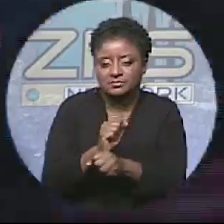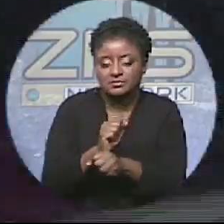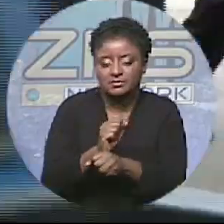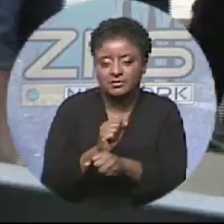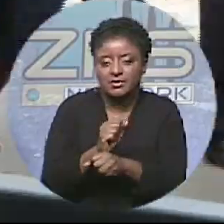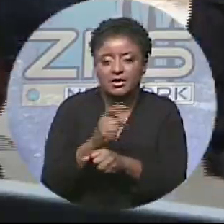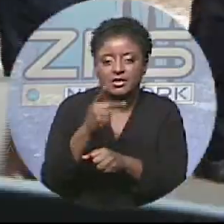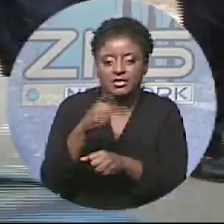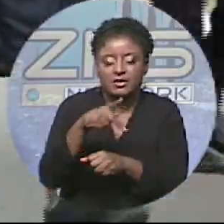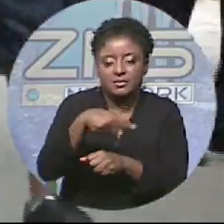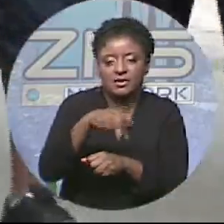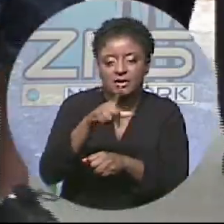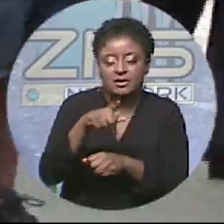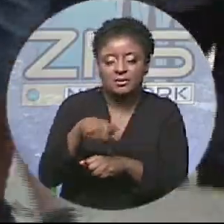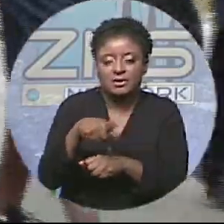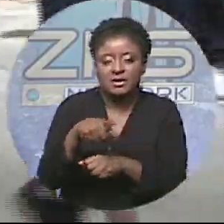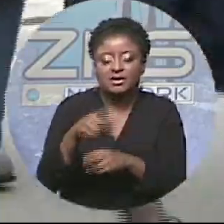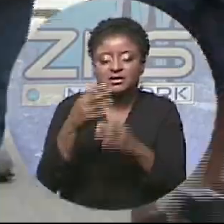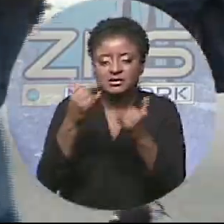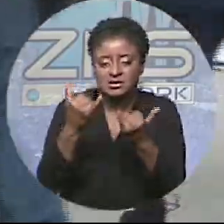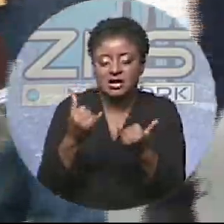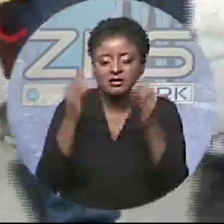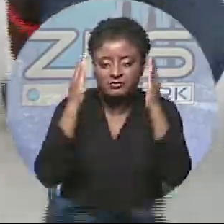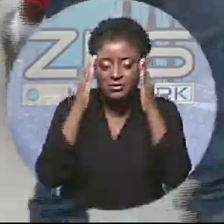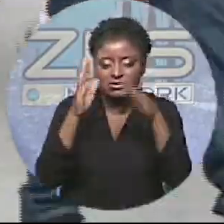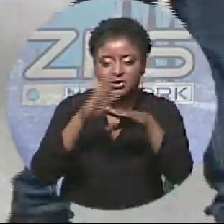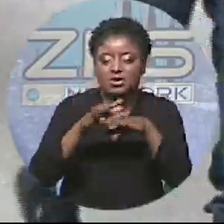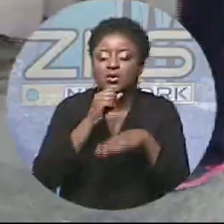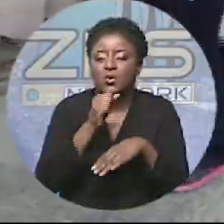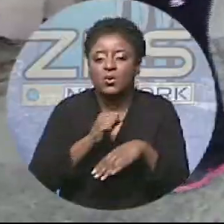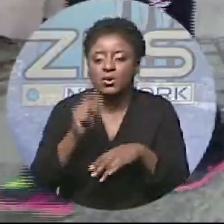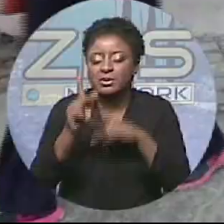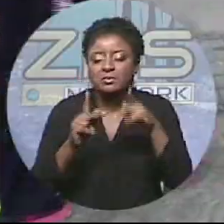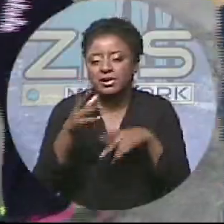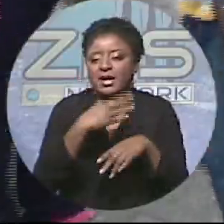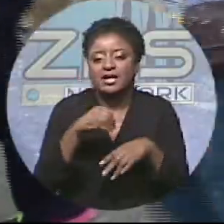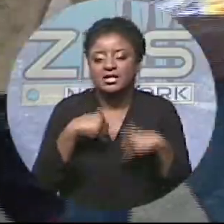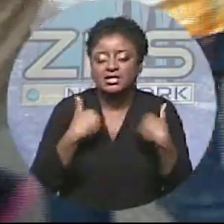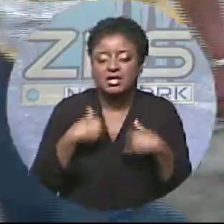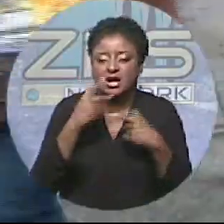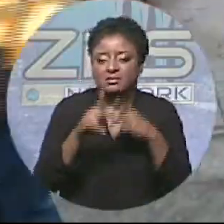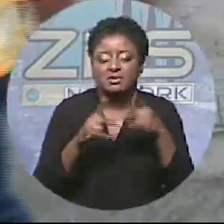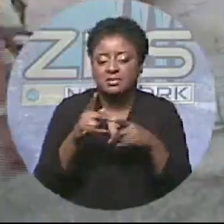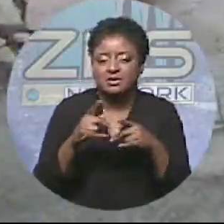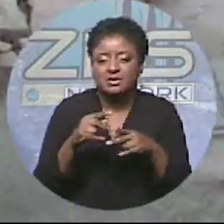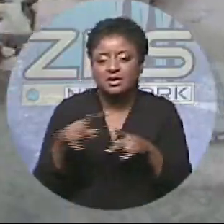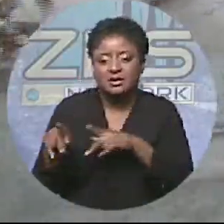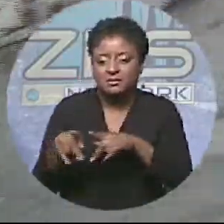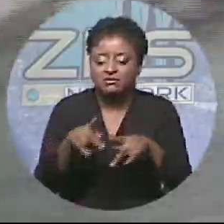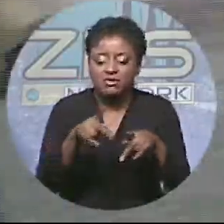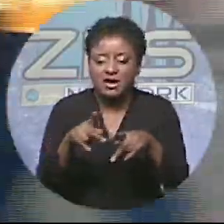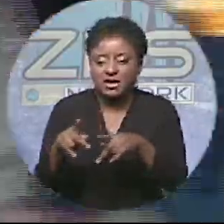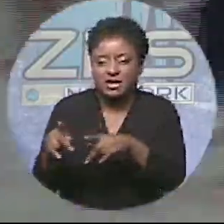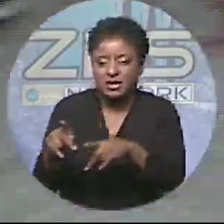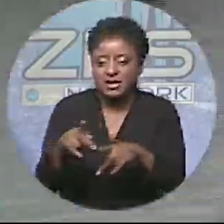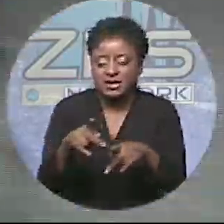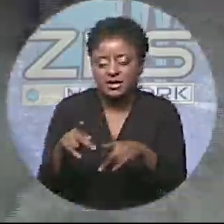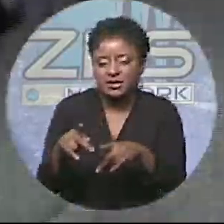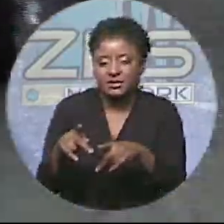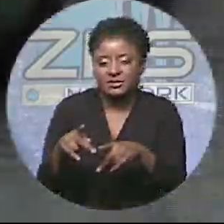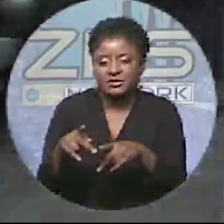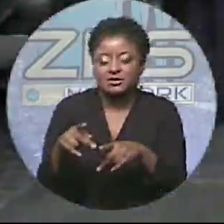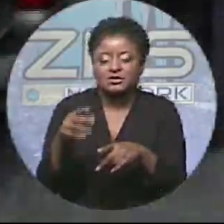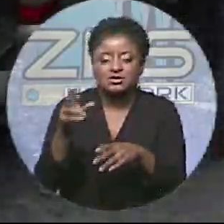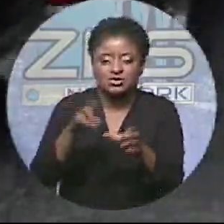drive. The focus this time was on the elderly and young people. Parading from the party's headquarters a short distance away, PLP Chairman Bradley